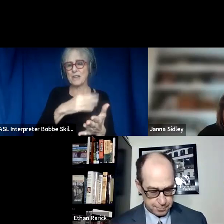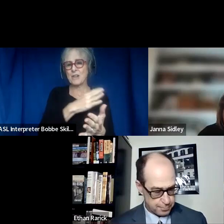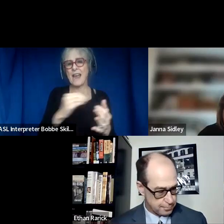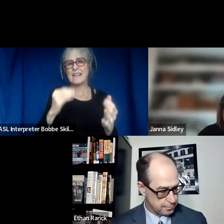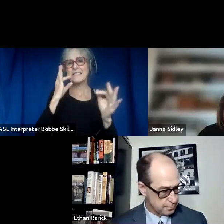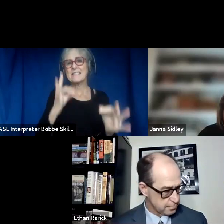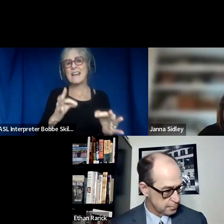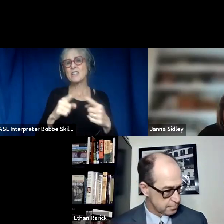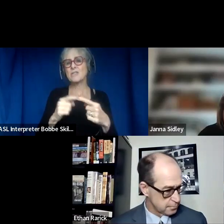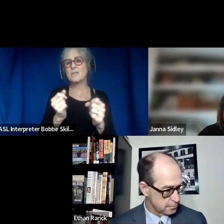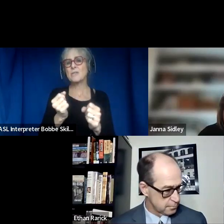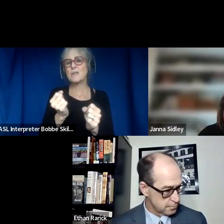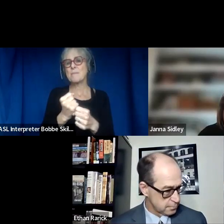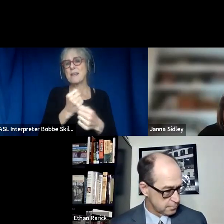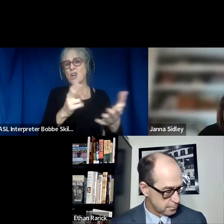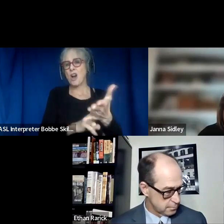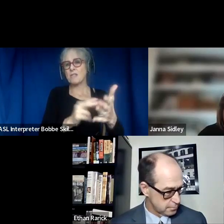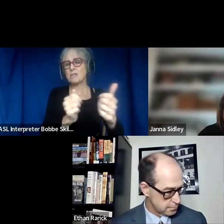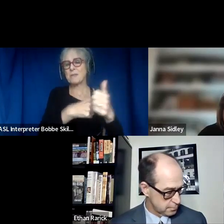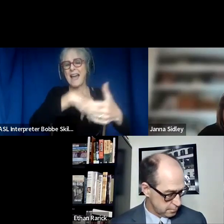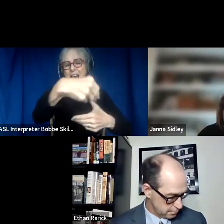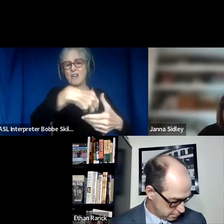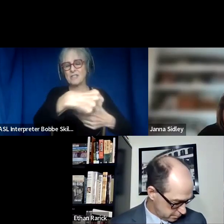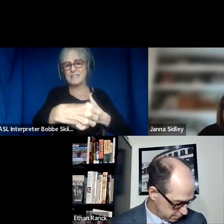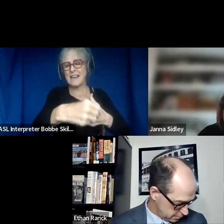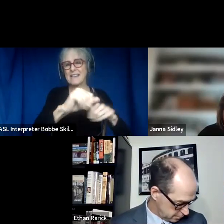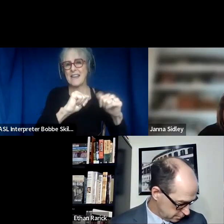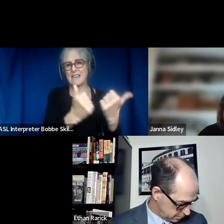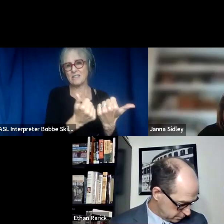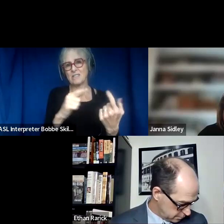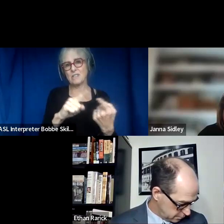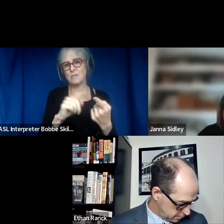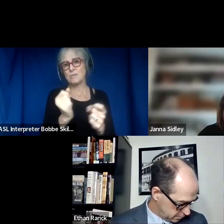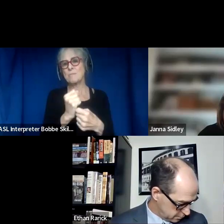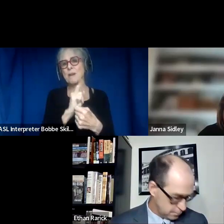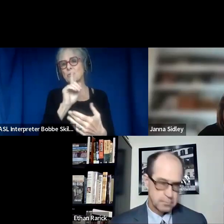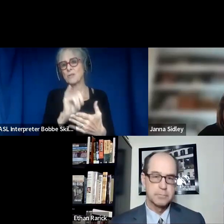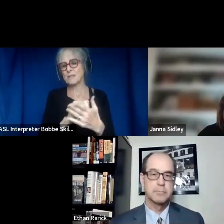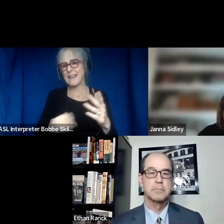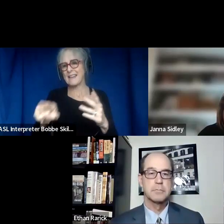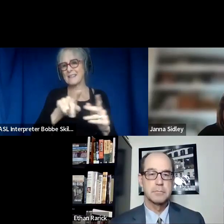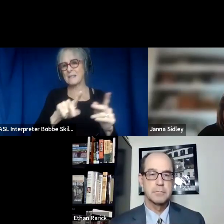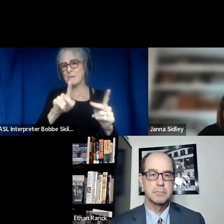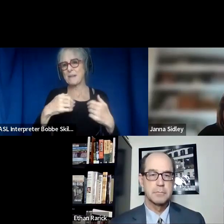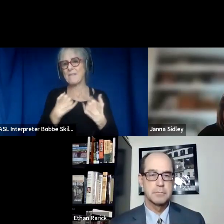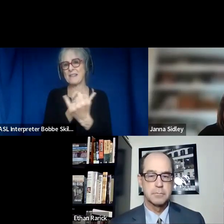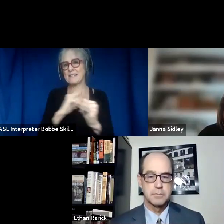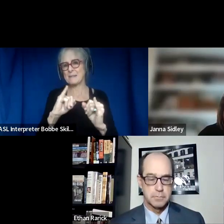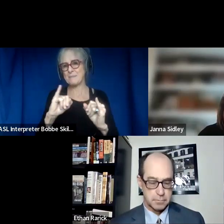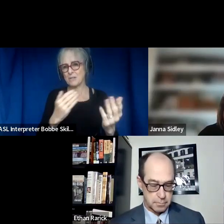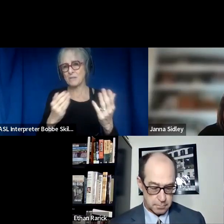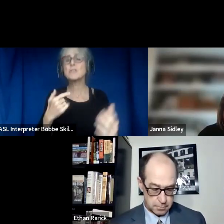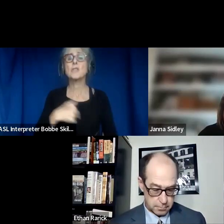an outside agency in order to ensure independent services. So we have licensed attorneys, we